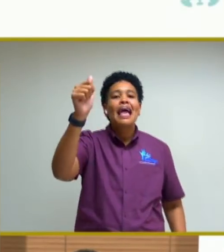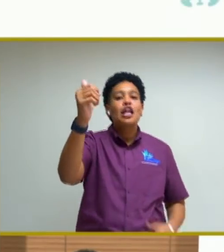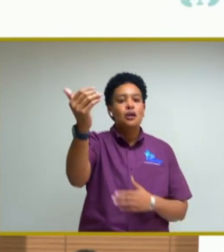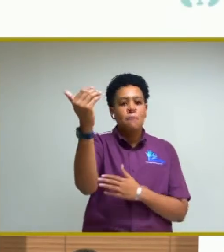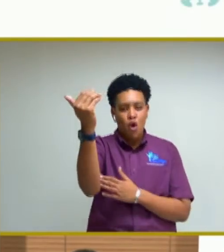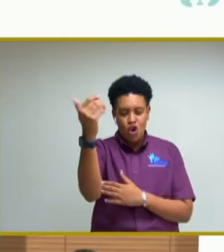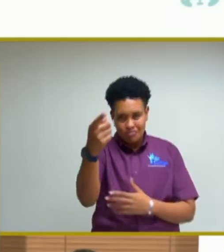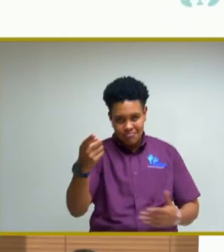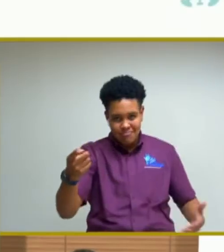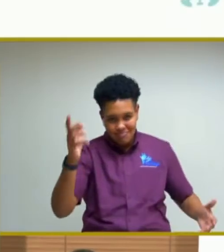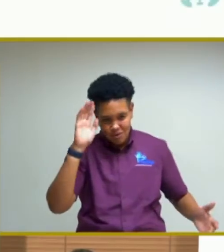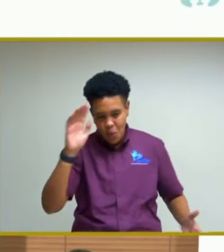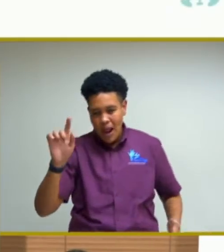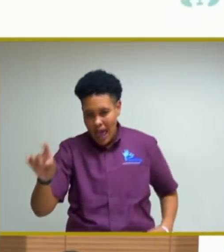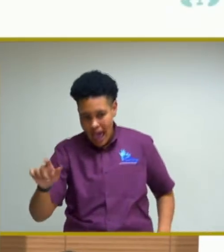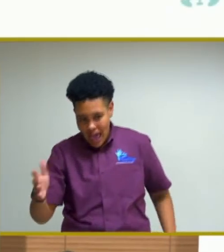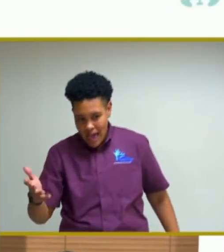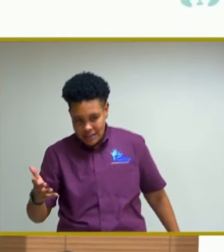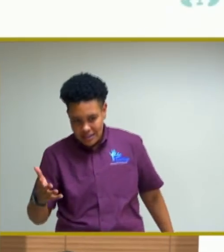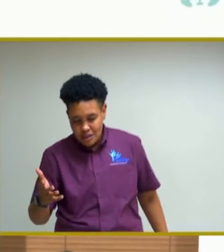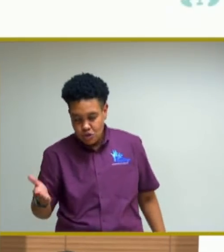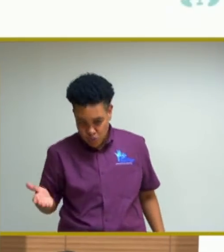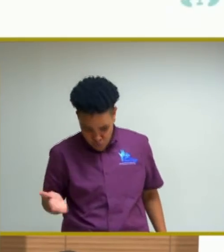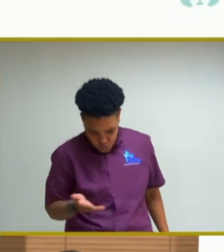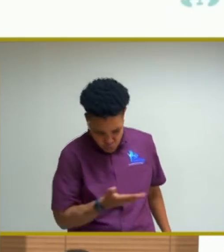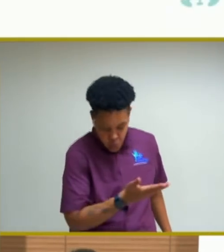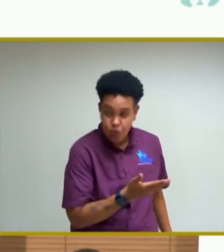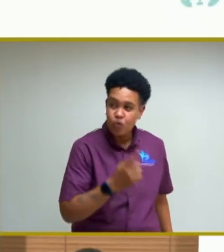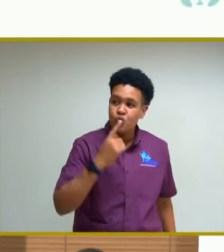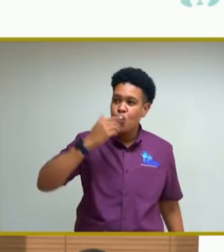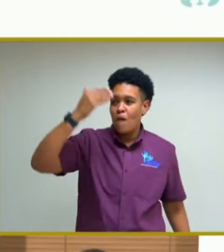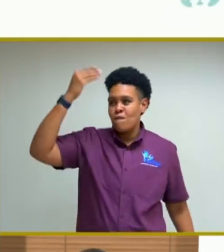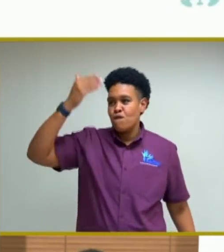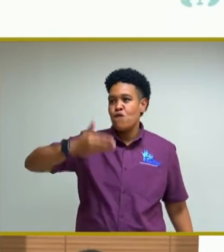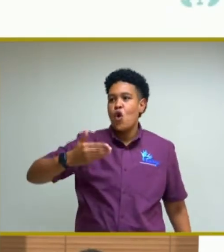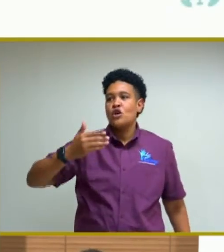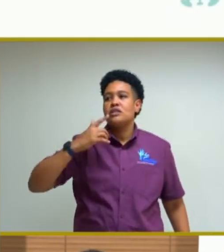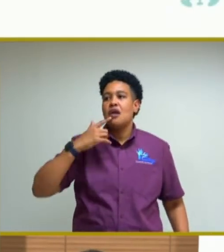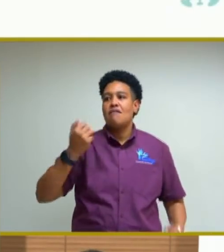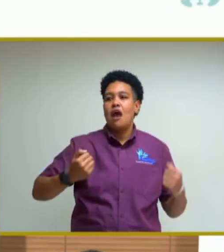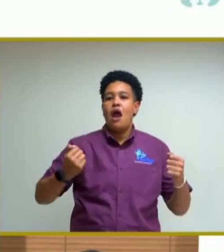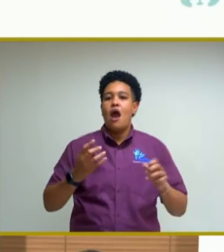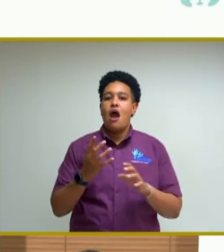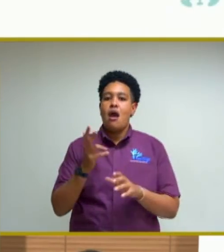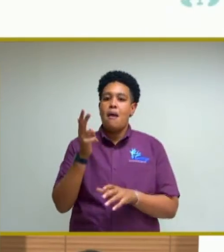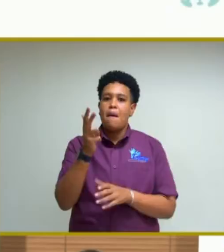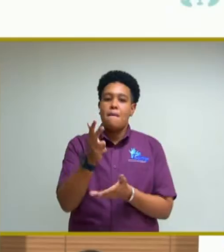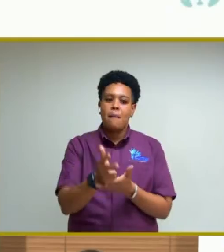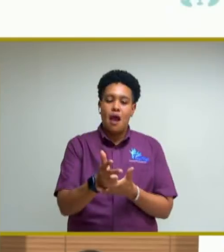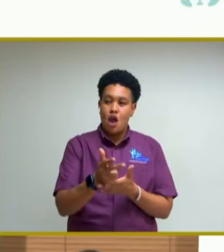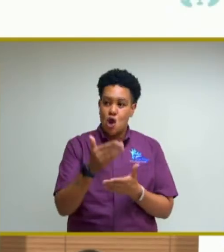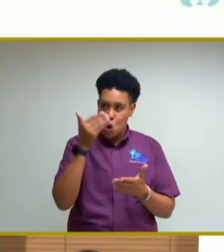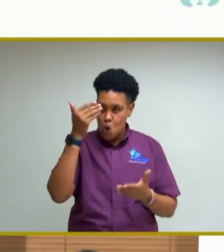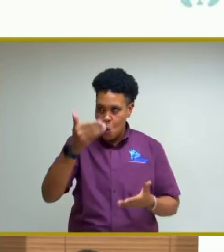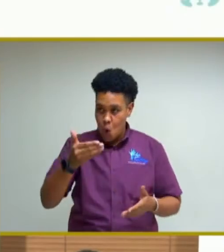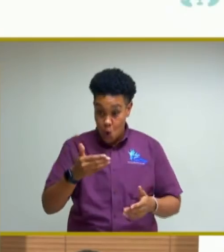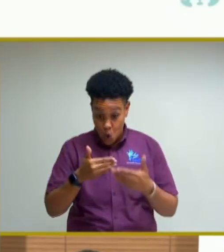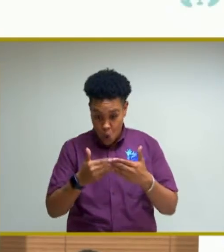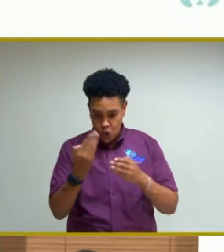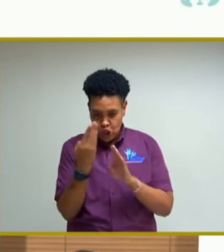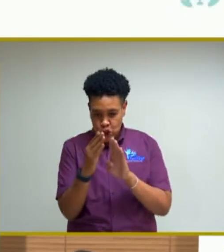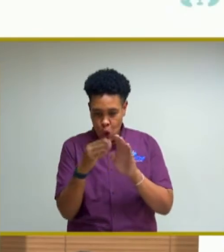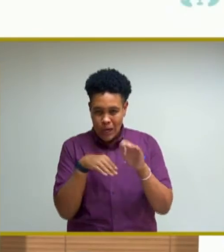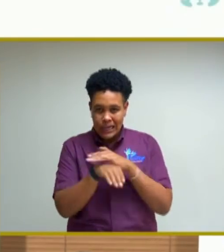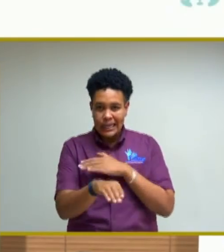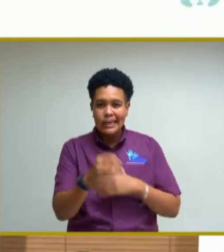o'clock, you will be asked to go to the front of the car park closest to the arena. However, if you